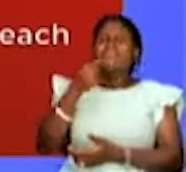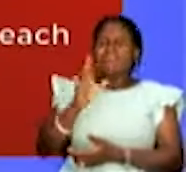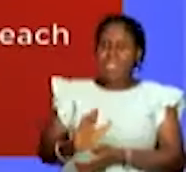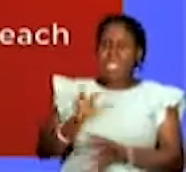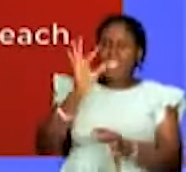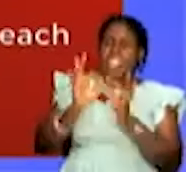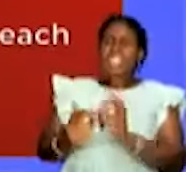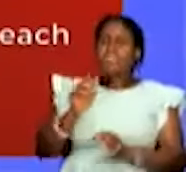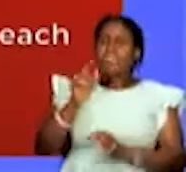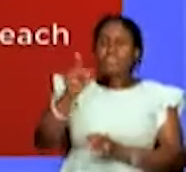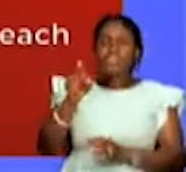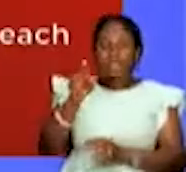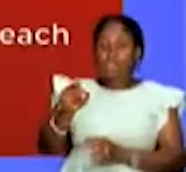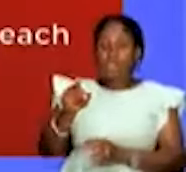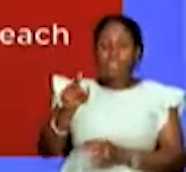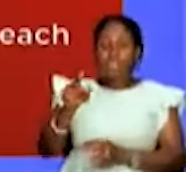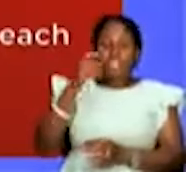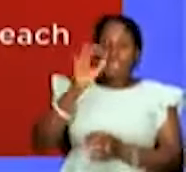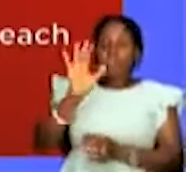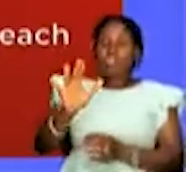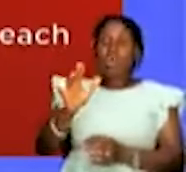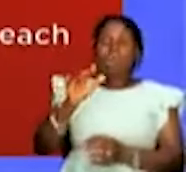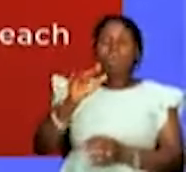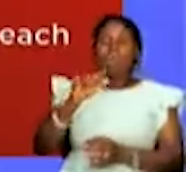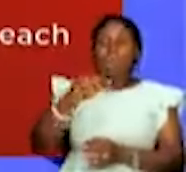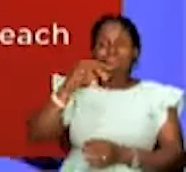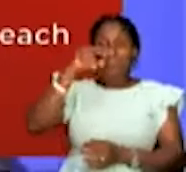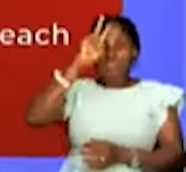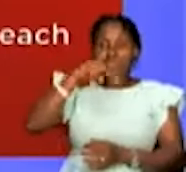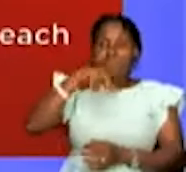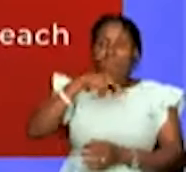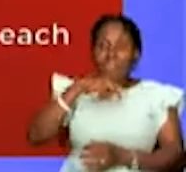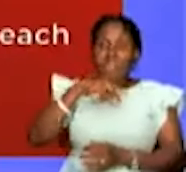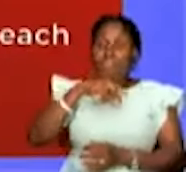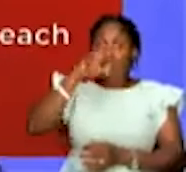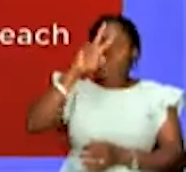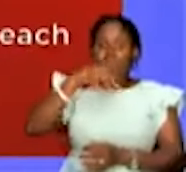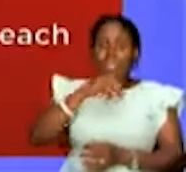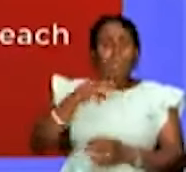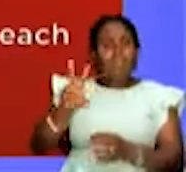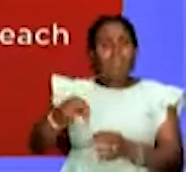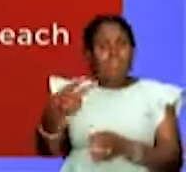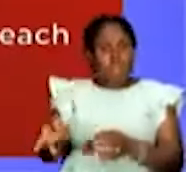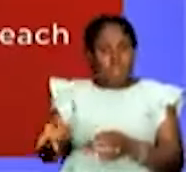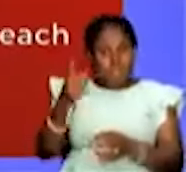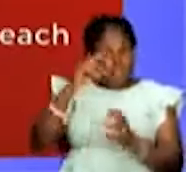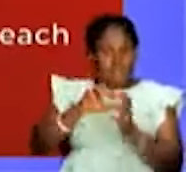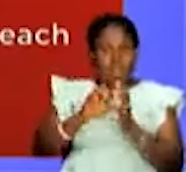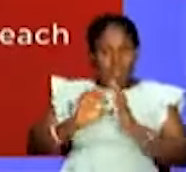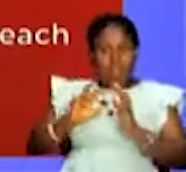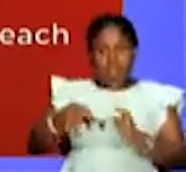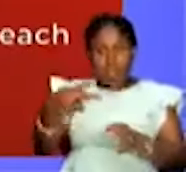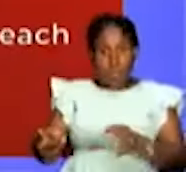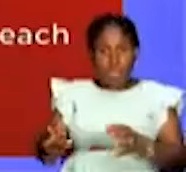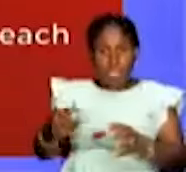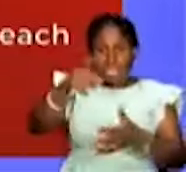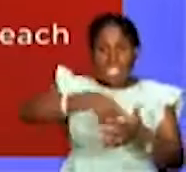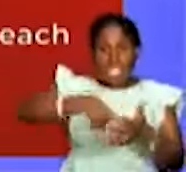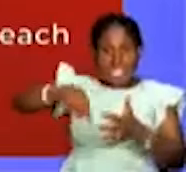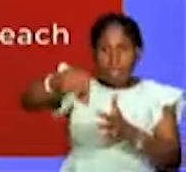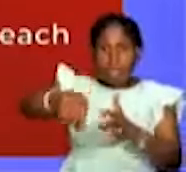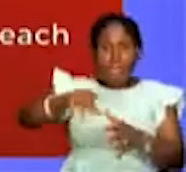it using a Nigerian expression. If your goat falls somewhere on Sunday, will you not go and pick it? Will you say, I will leave it there